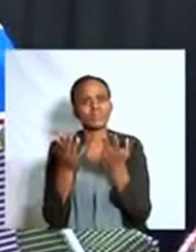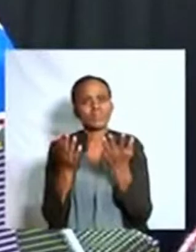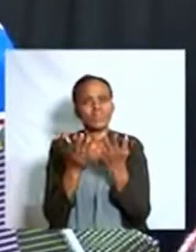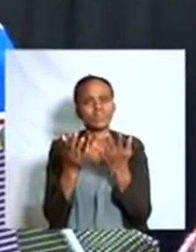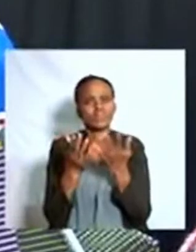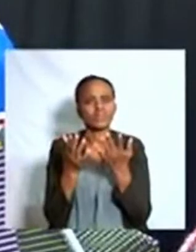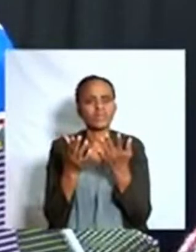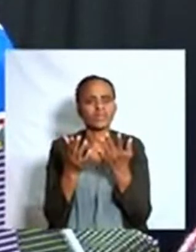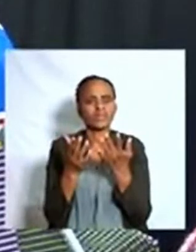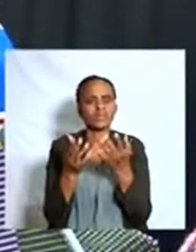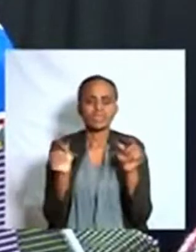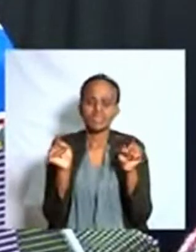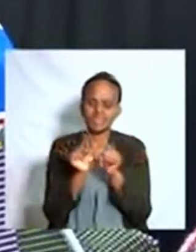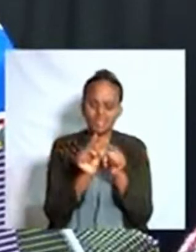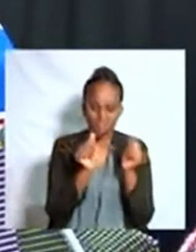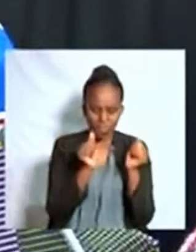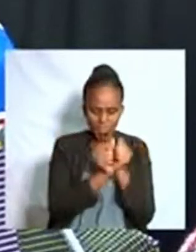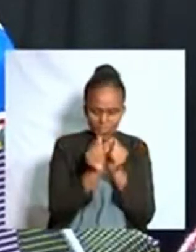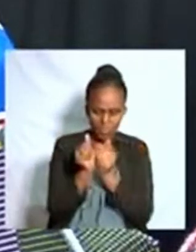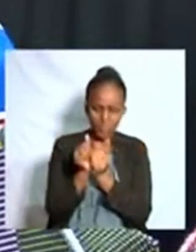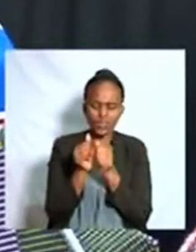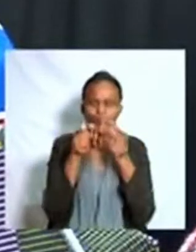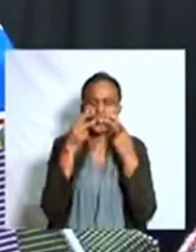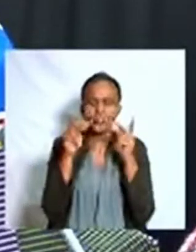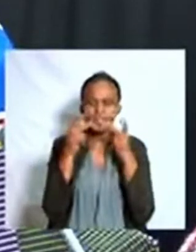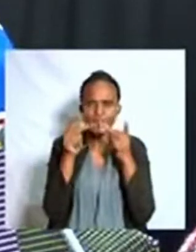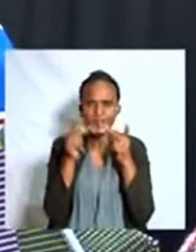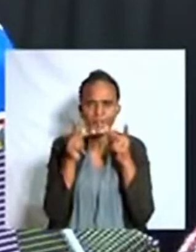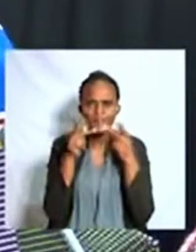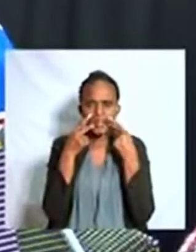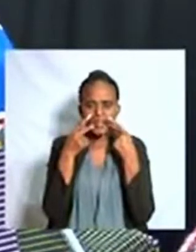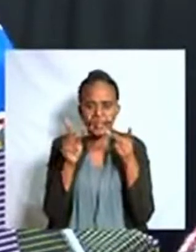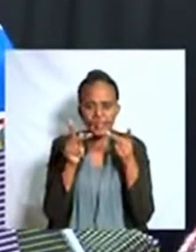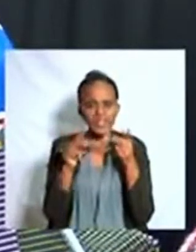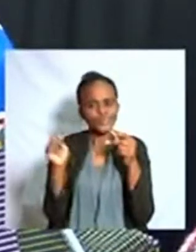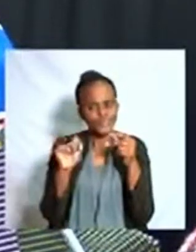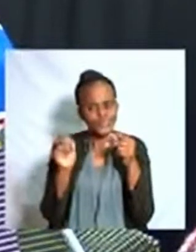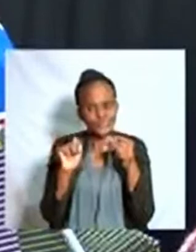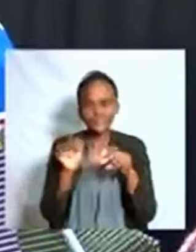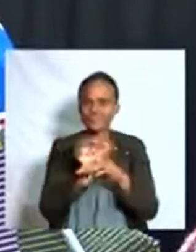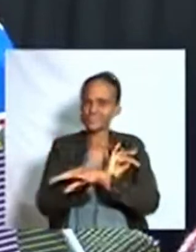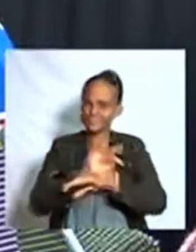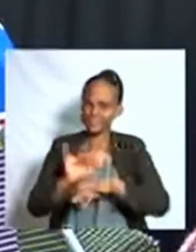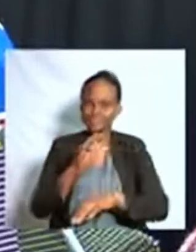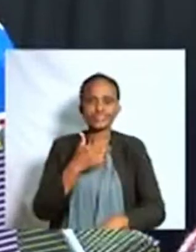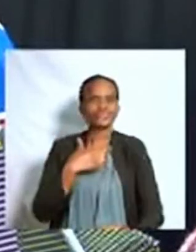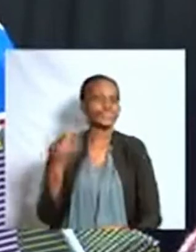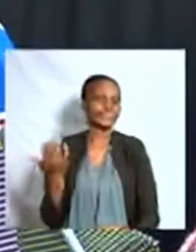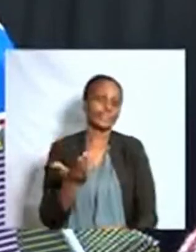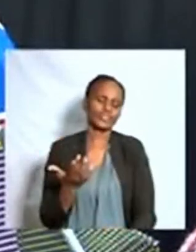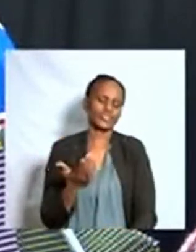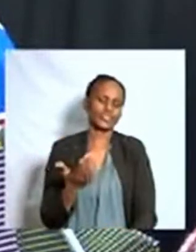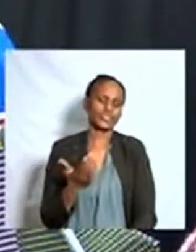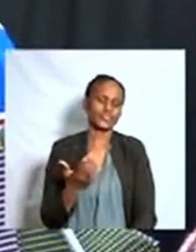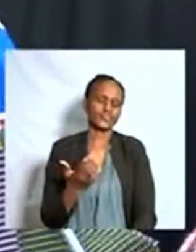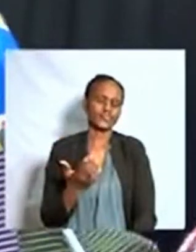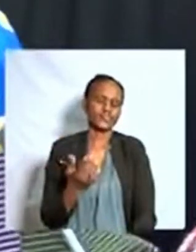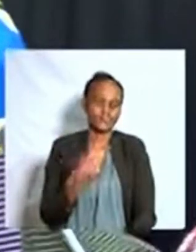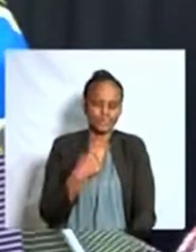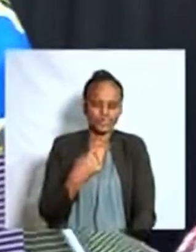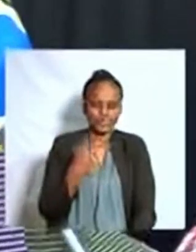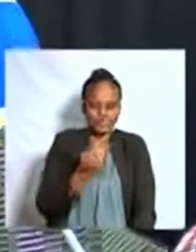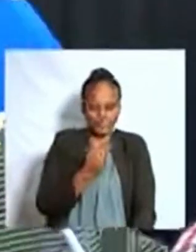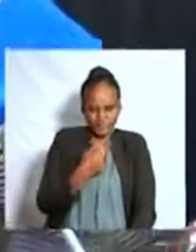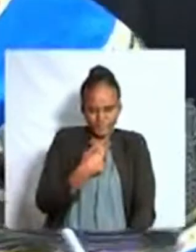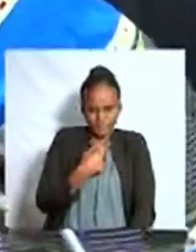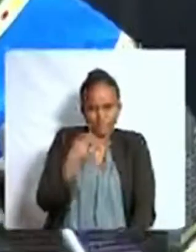A room without also not public convenience, the toilet. So I just I'm